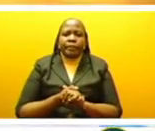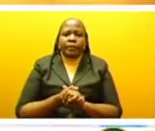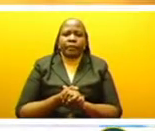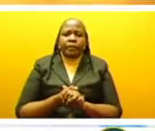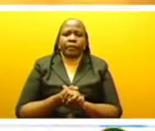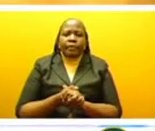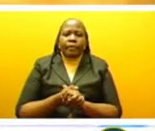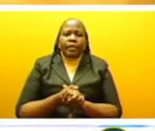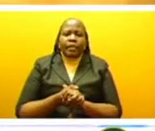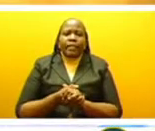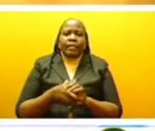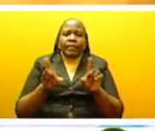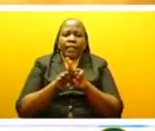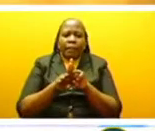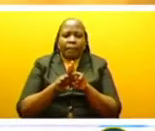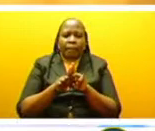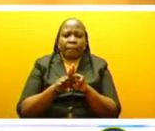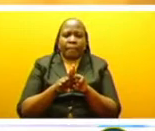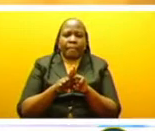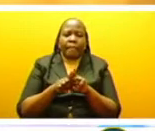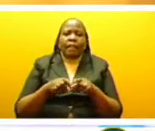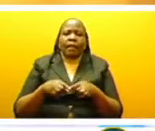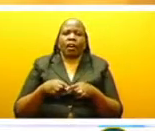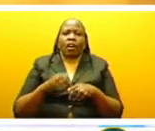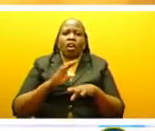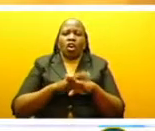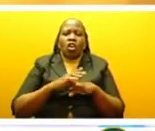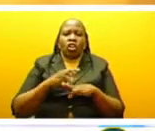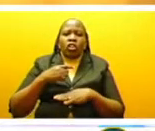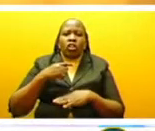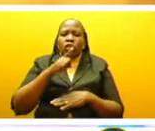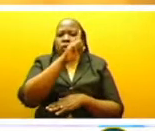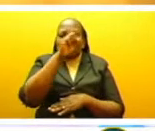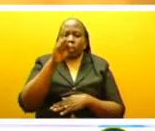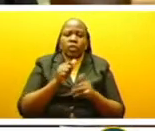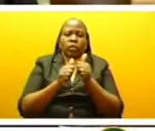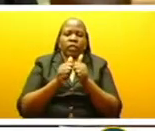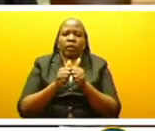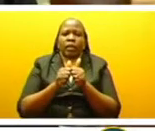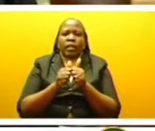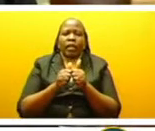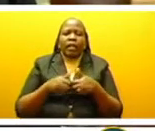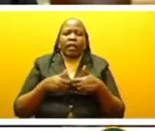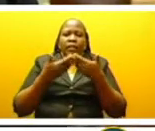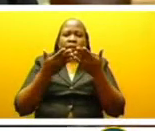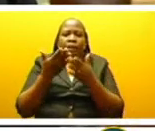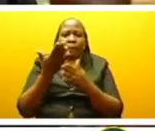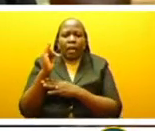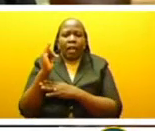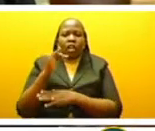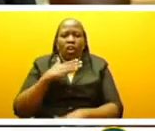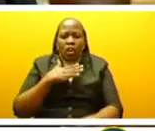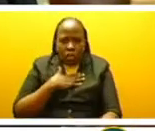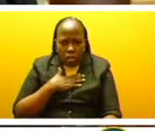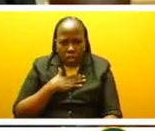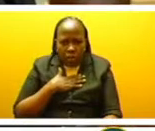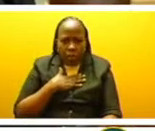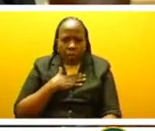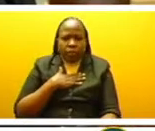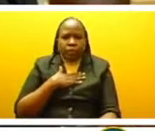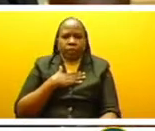I'll quickly address the questions that were raised by Honorable Lady Justice